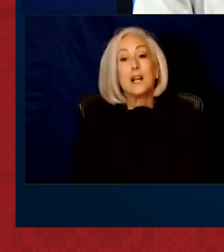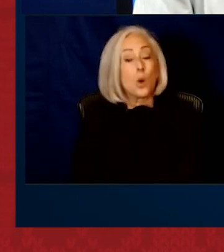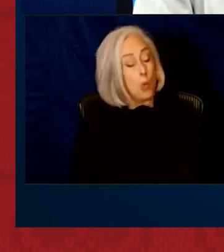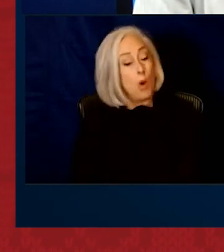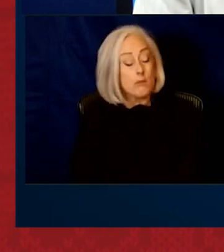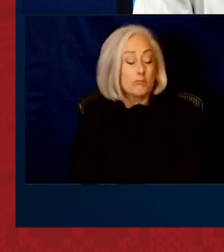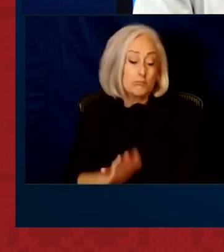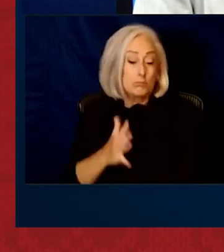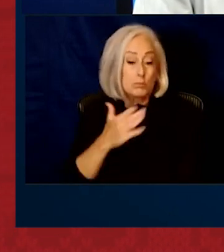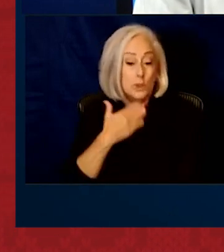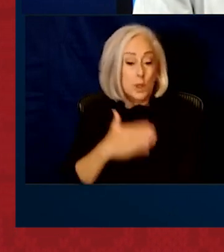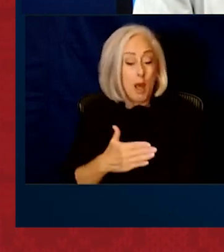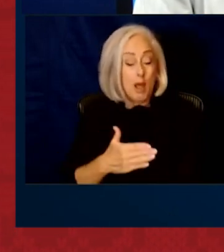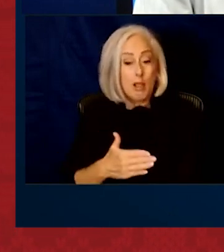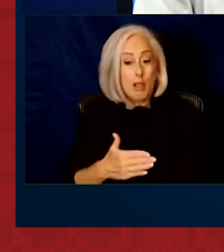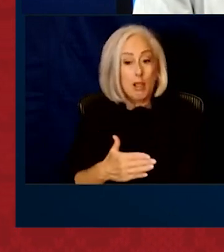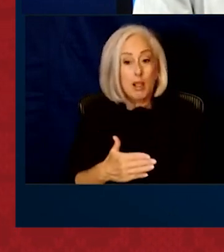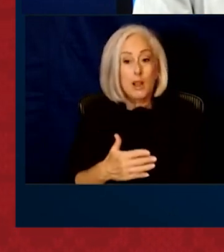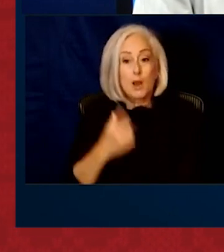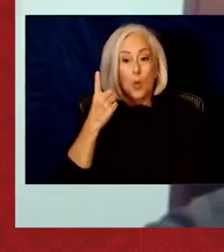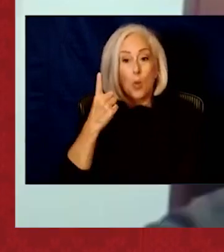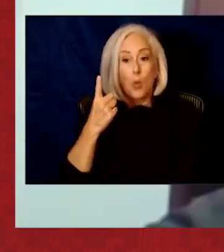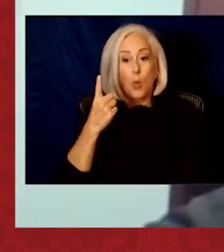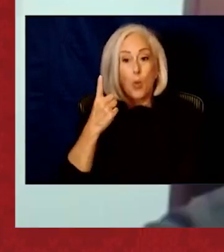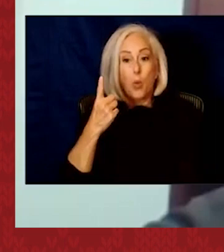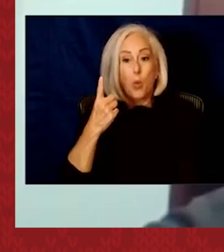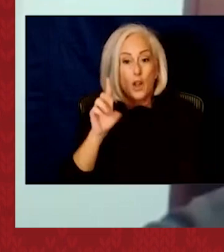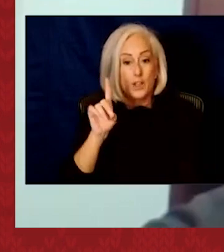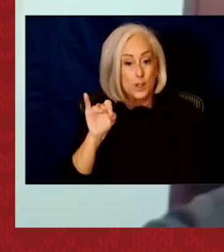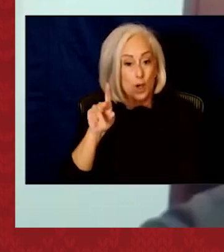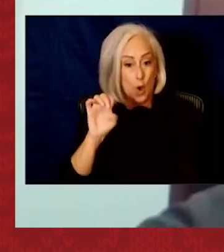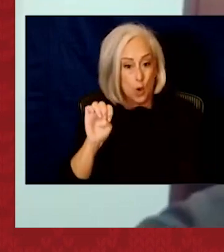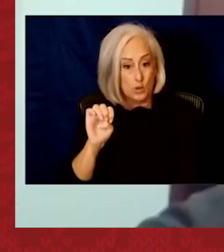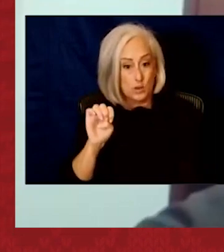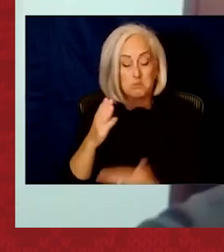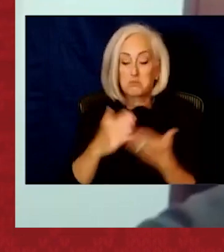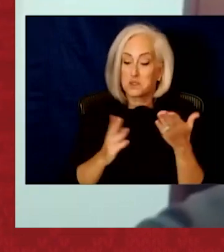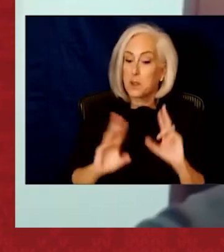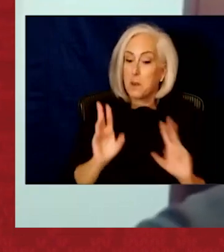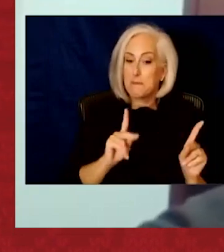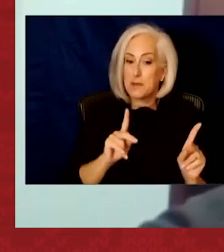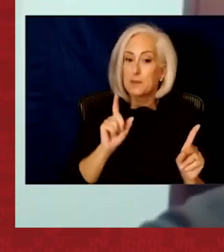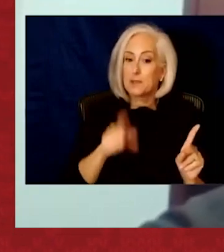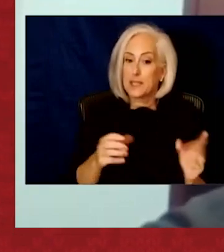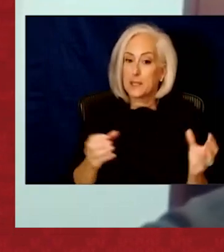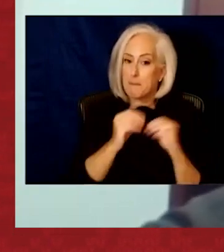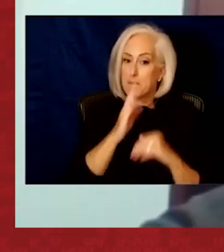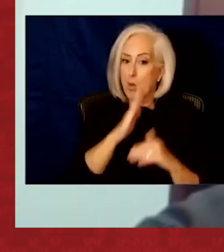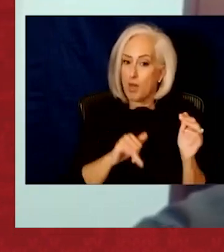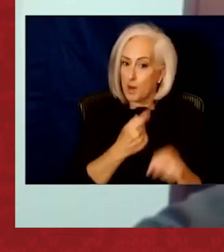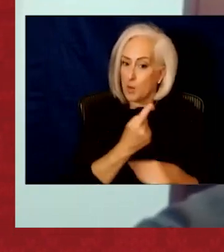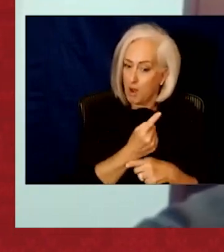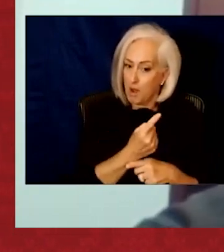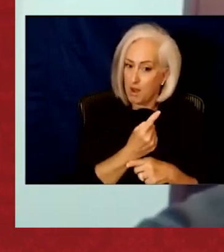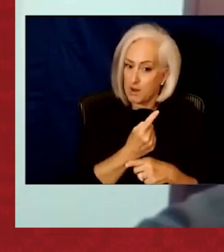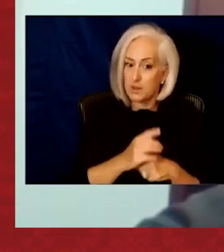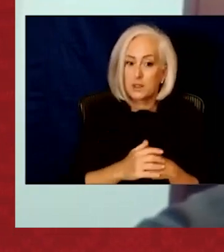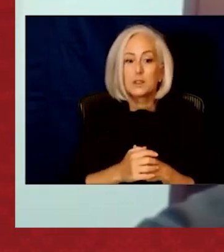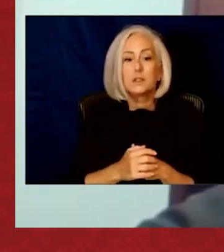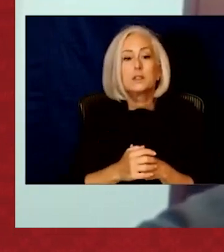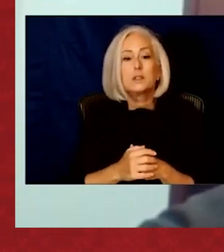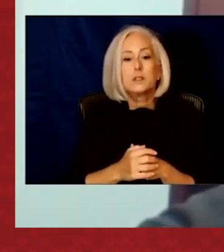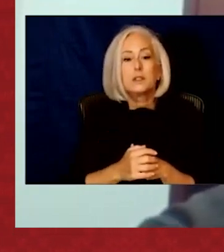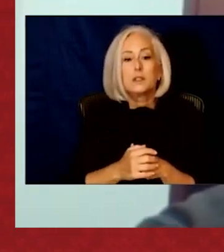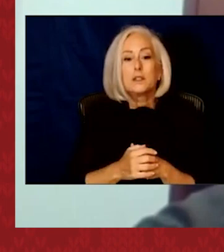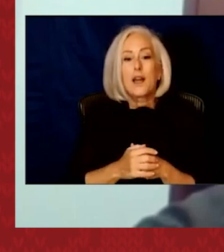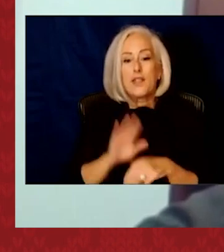Relatively well. I only ended up having to get one dose. I know some people ended up having to get definitely more than one dose. And I spent the